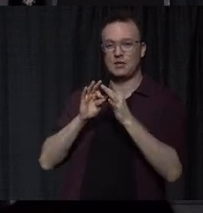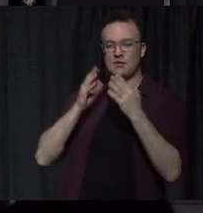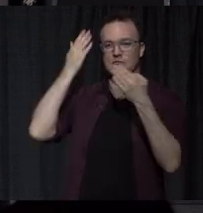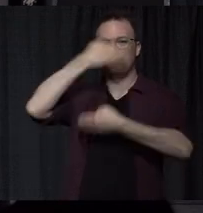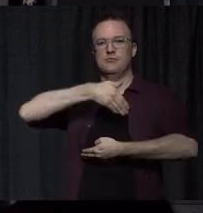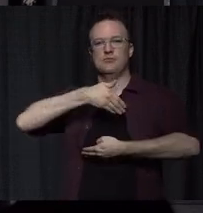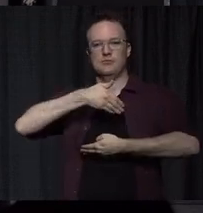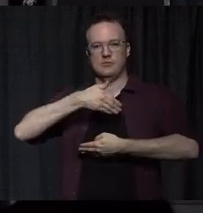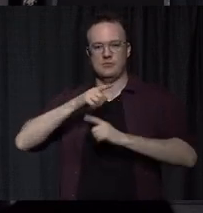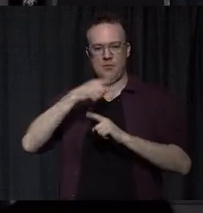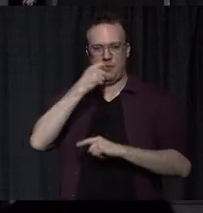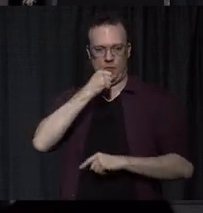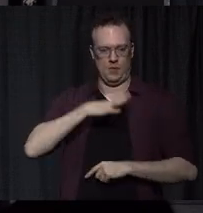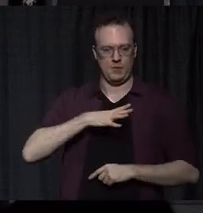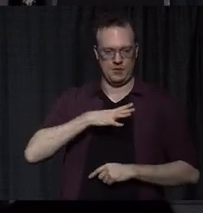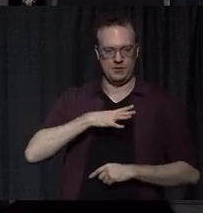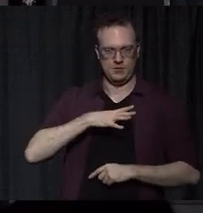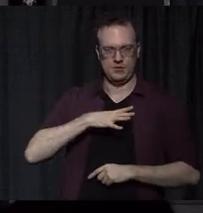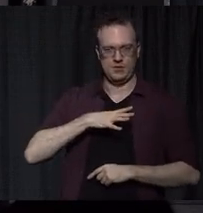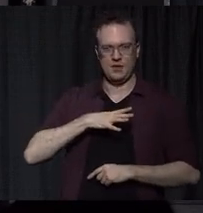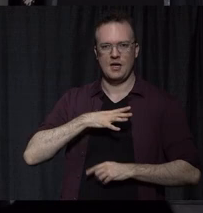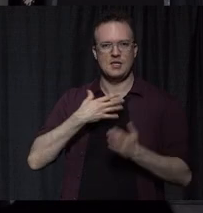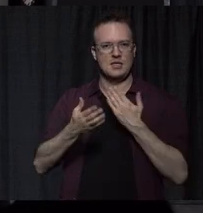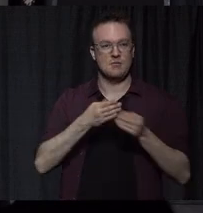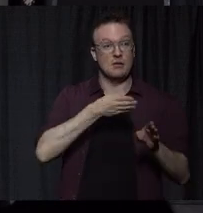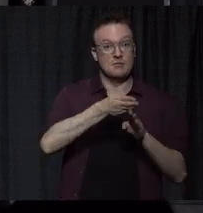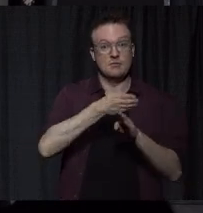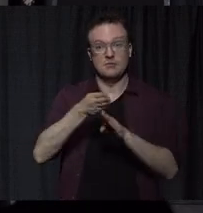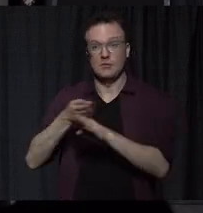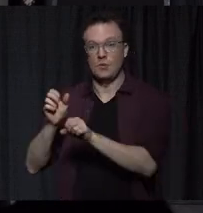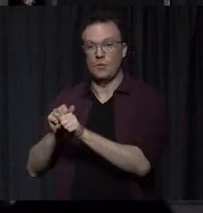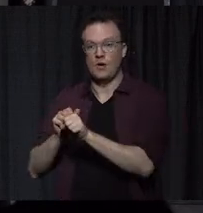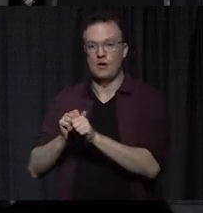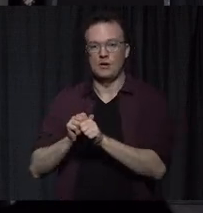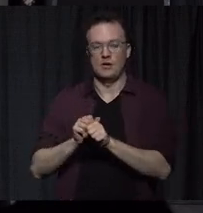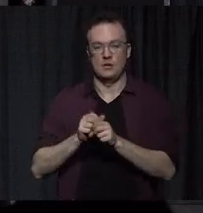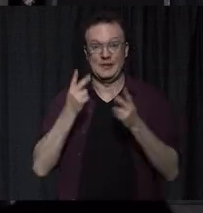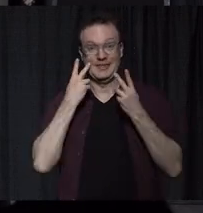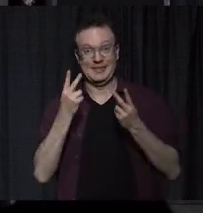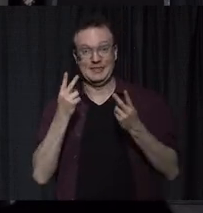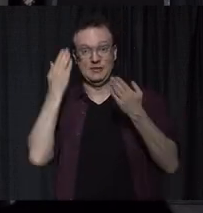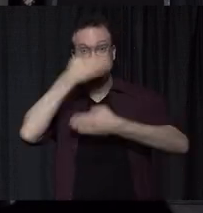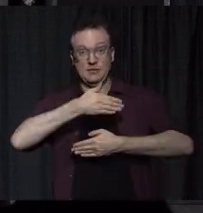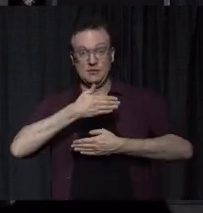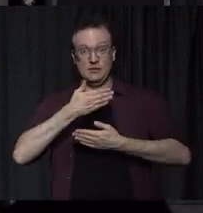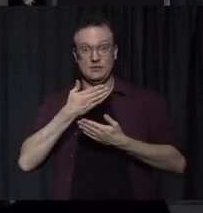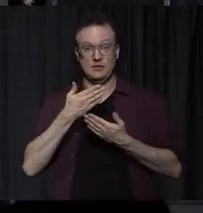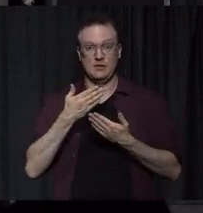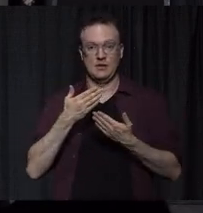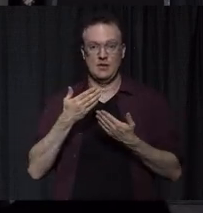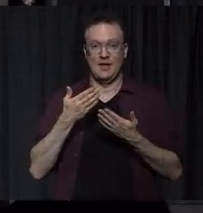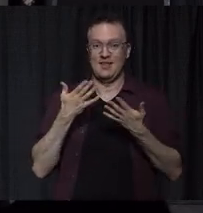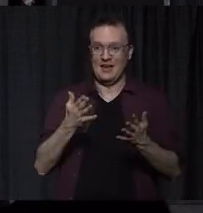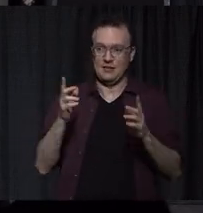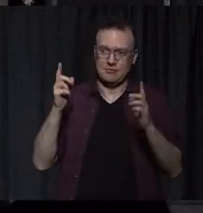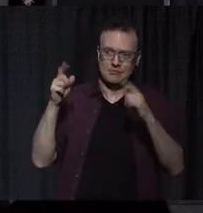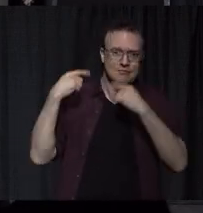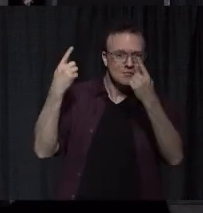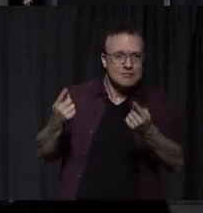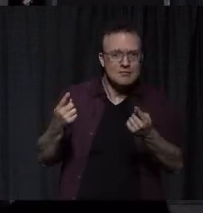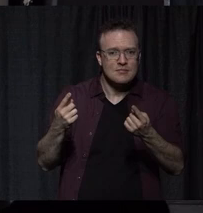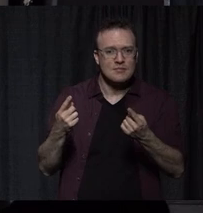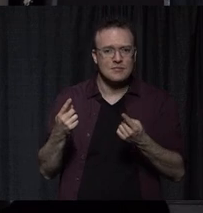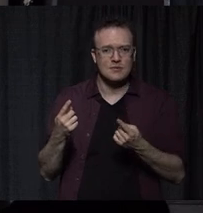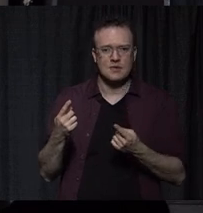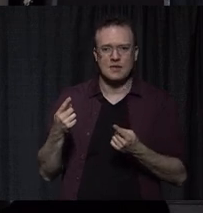it doesn't matter which sector you're in, the invisibility issue has been ongoing for a very long time. So yes, we